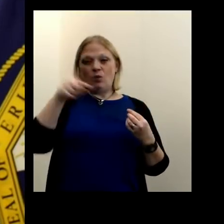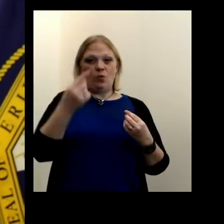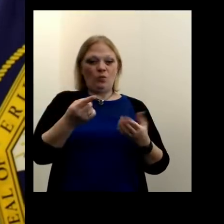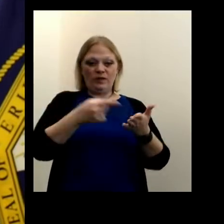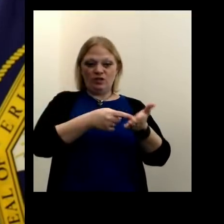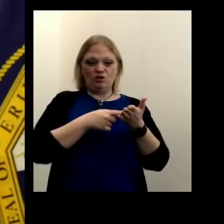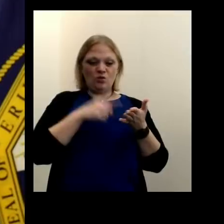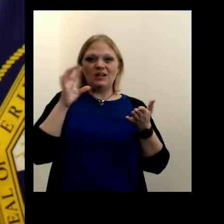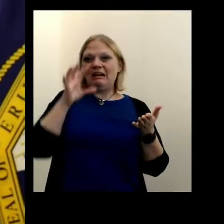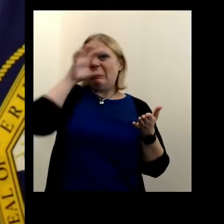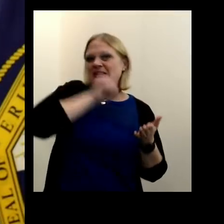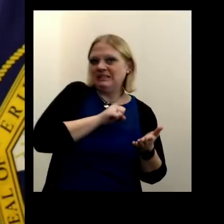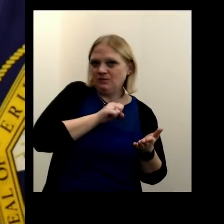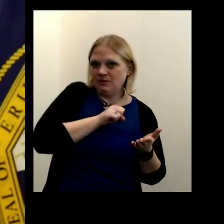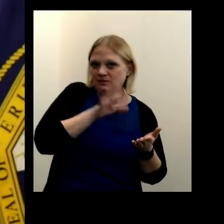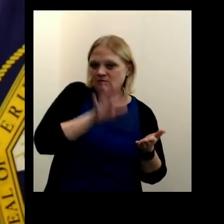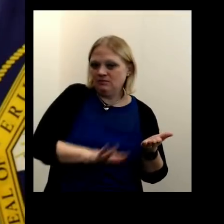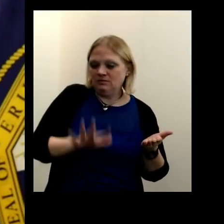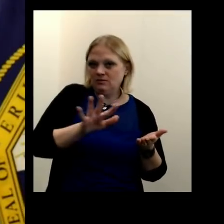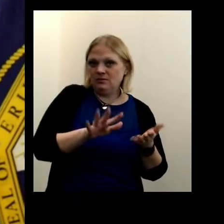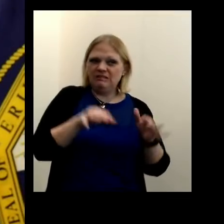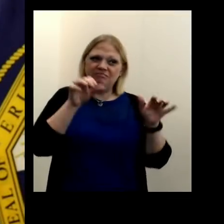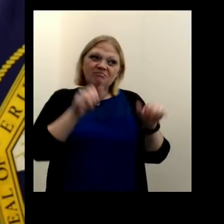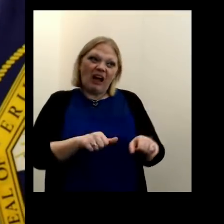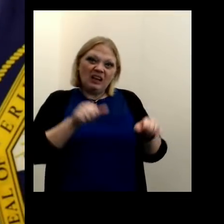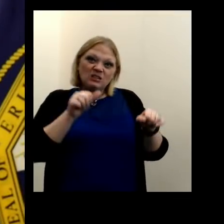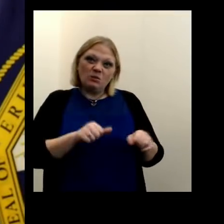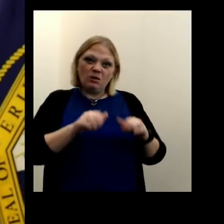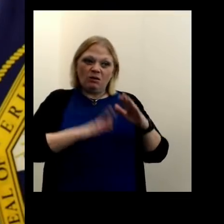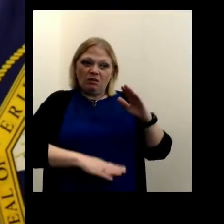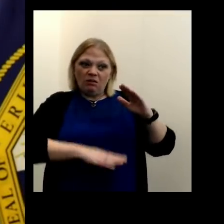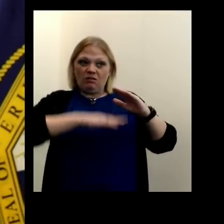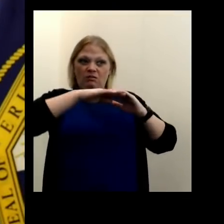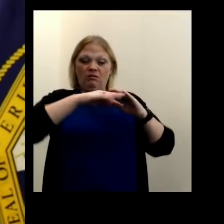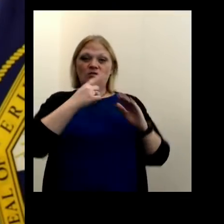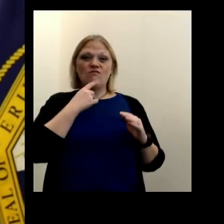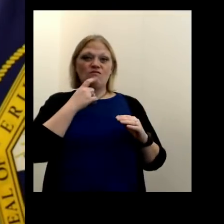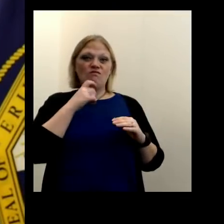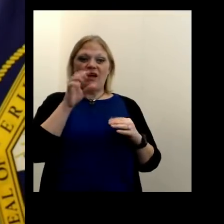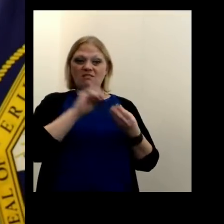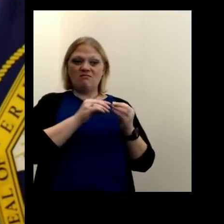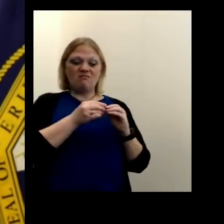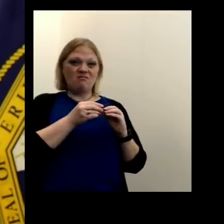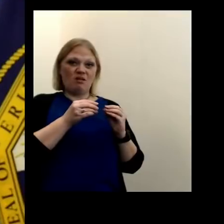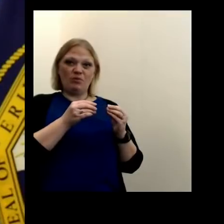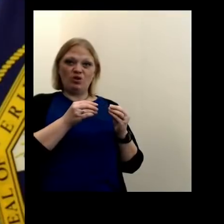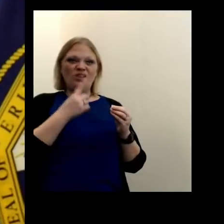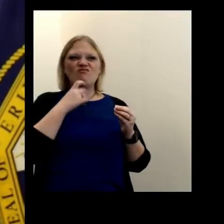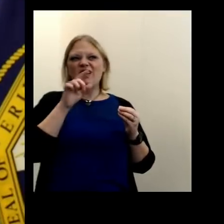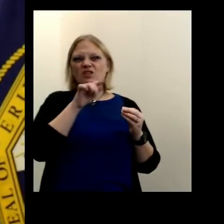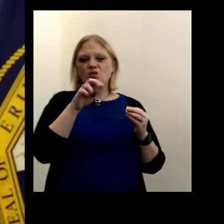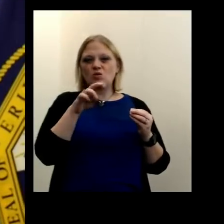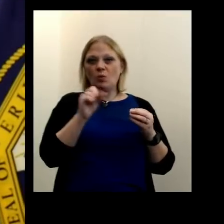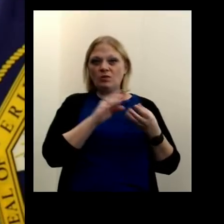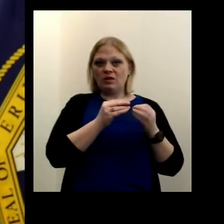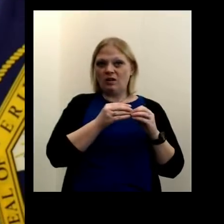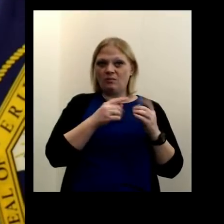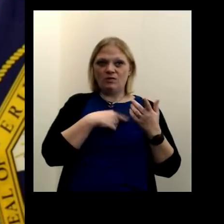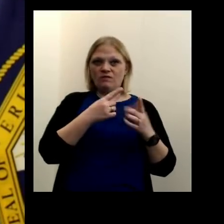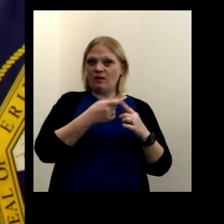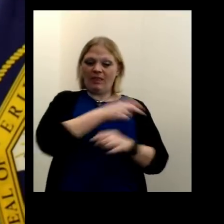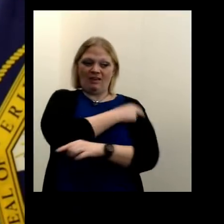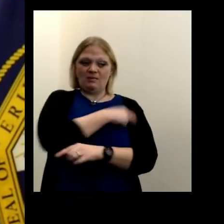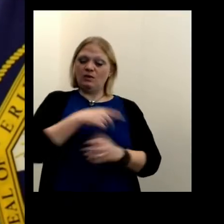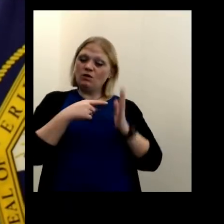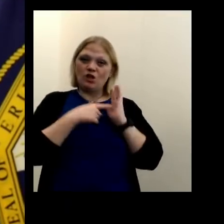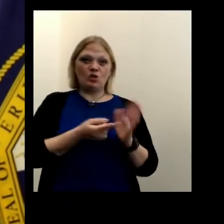an estimate can be. It's possible that we would reach those red zone numbers based on increased hospitalizations. We showed you data last